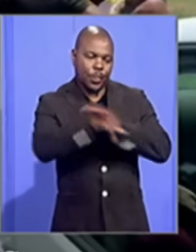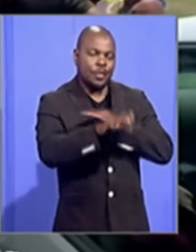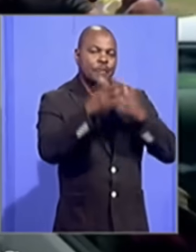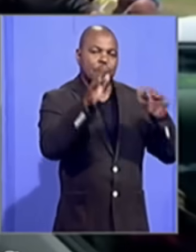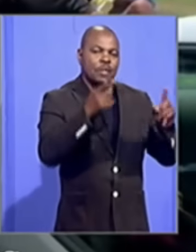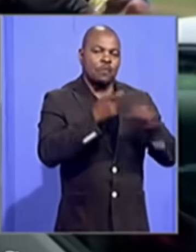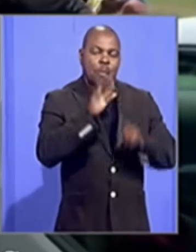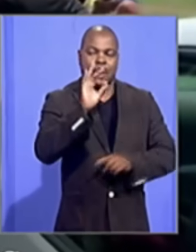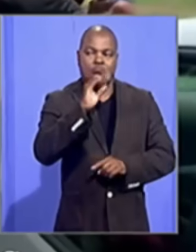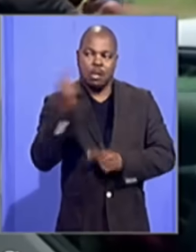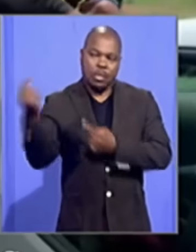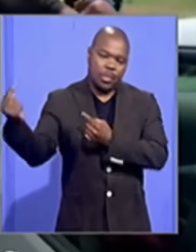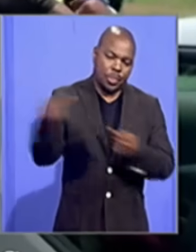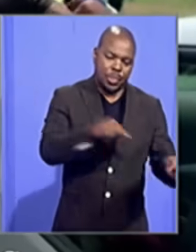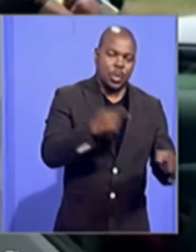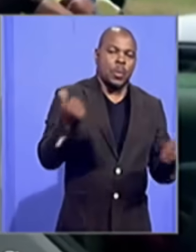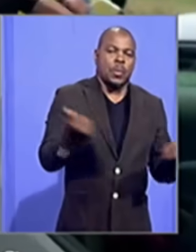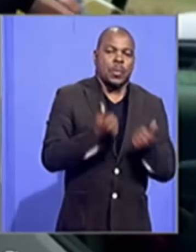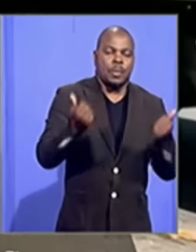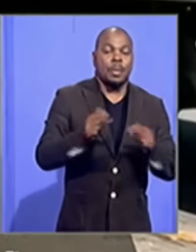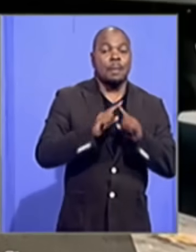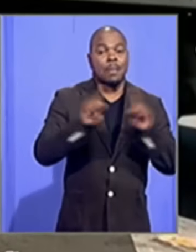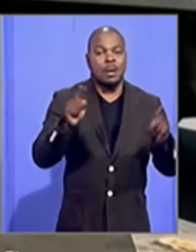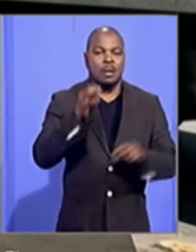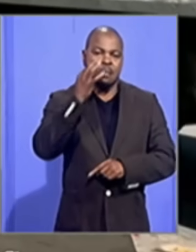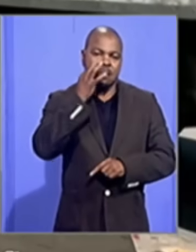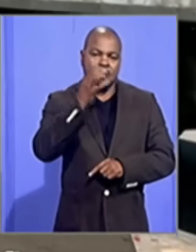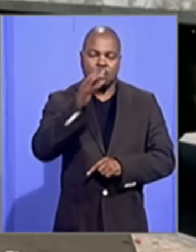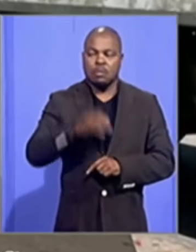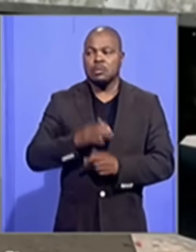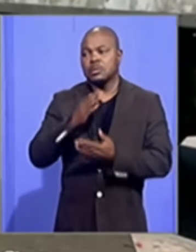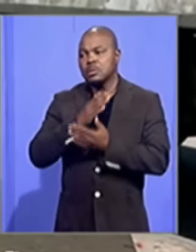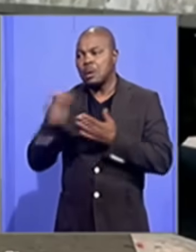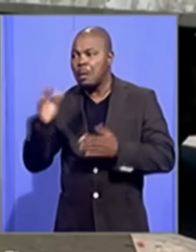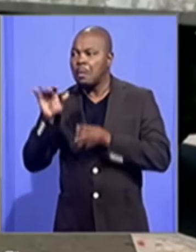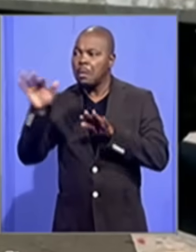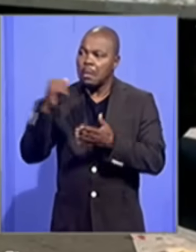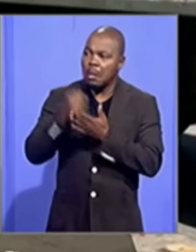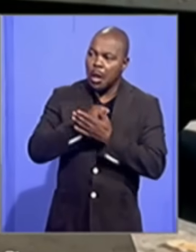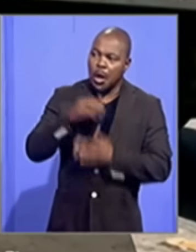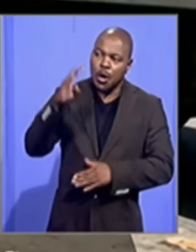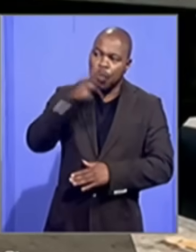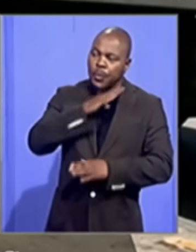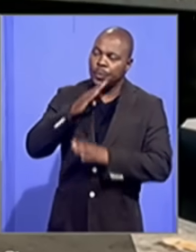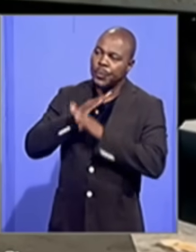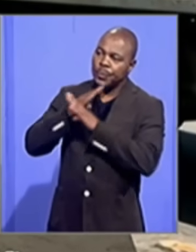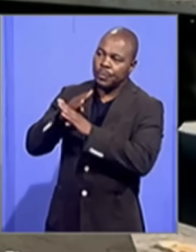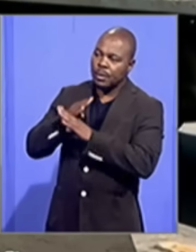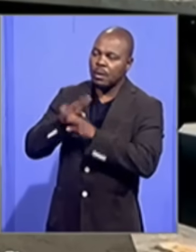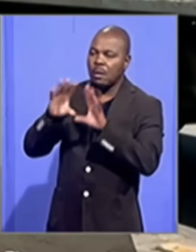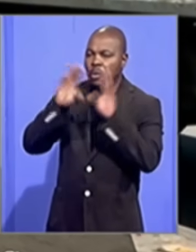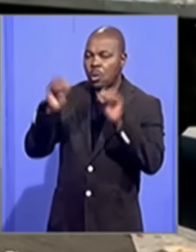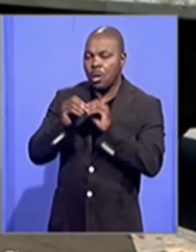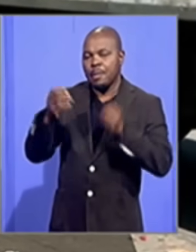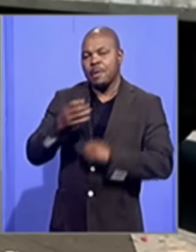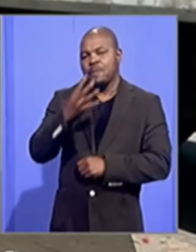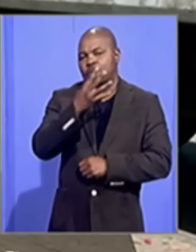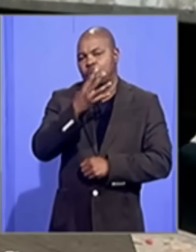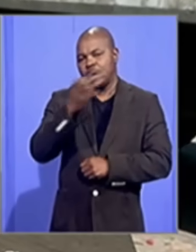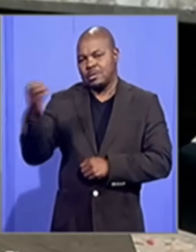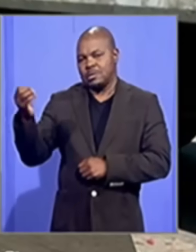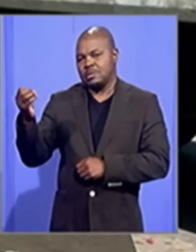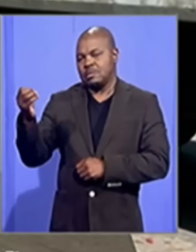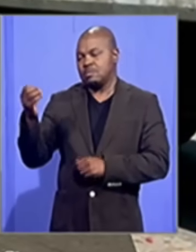ka mosupologo. Fela ba ganeditse bafaladi ba ba senang ditlankana tsa semolao ba le makgolo a mane mo matsatsing a marataro